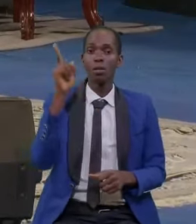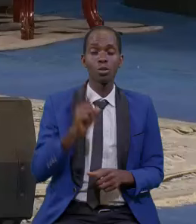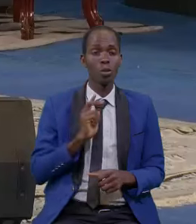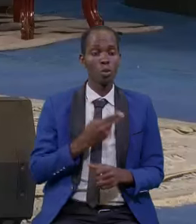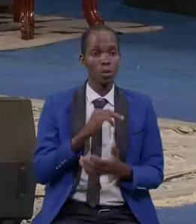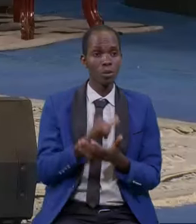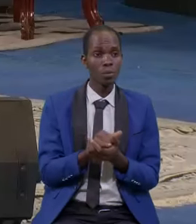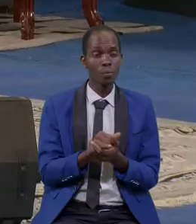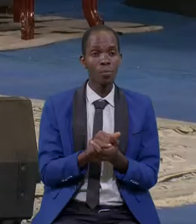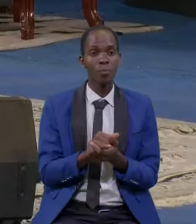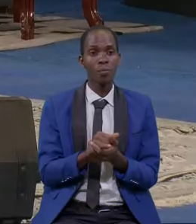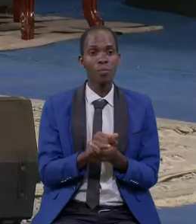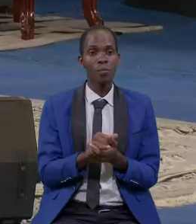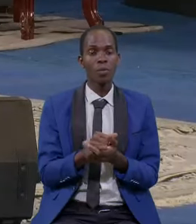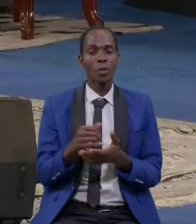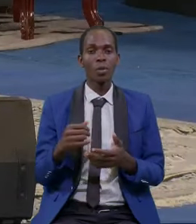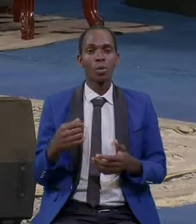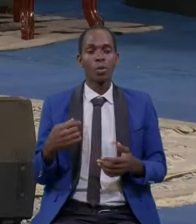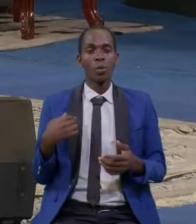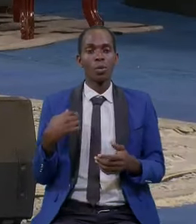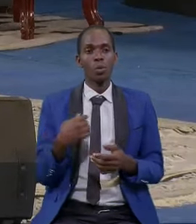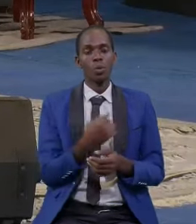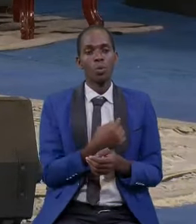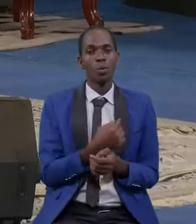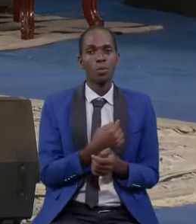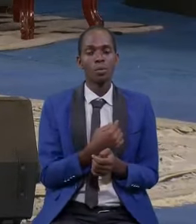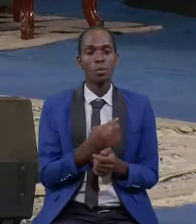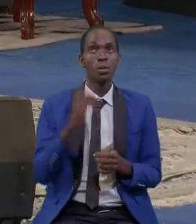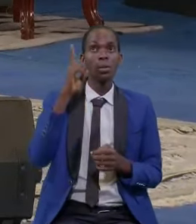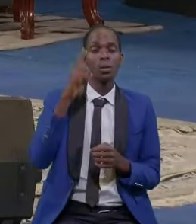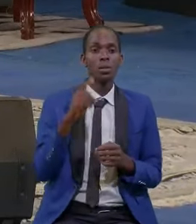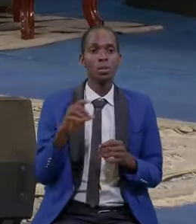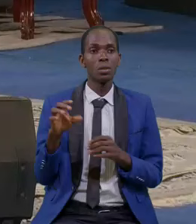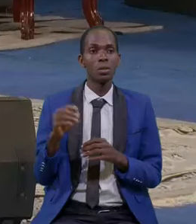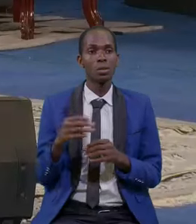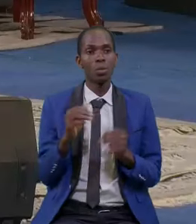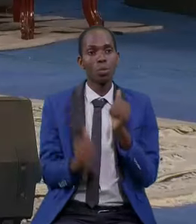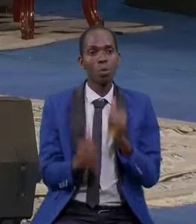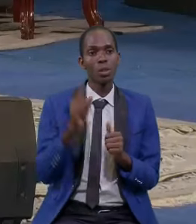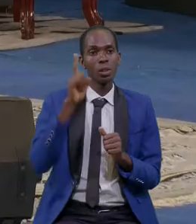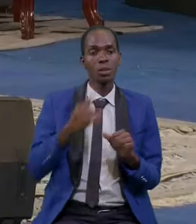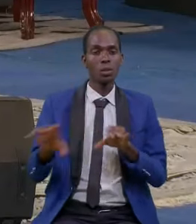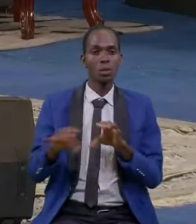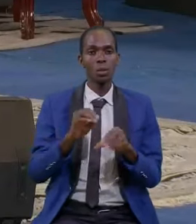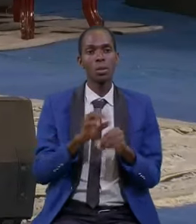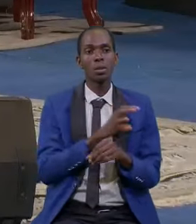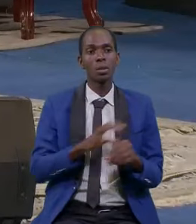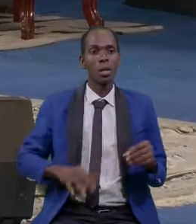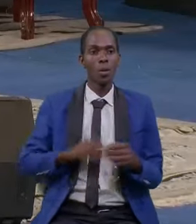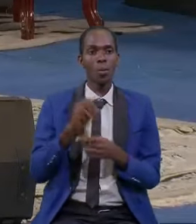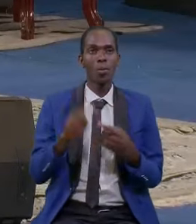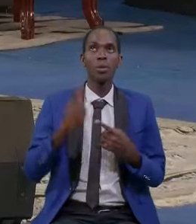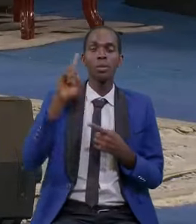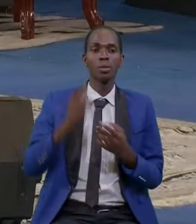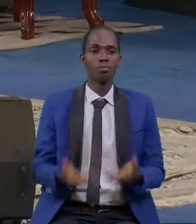wrought, which he did in Christ, when he raised him from the dead